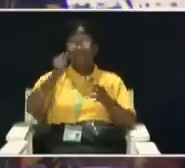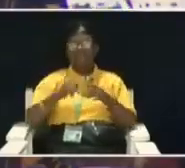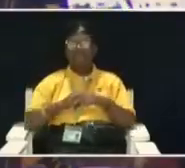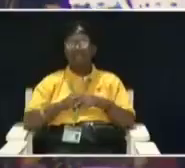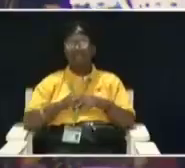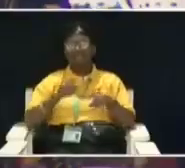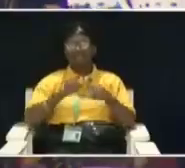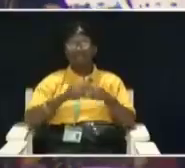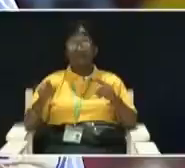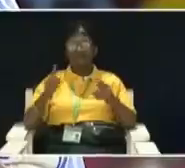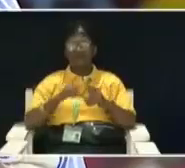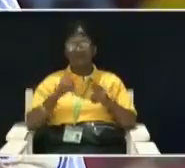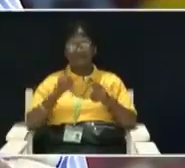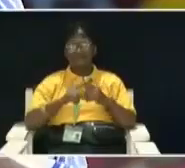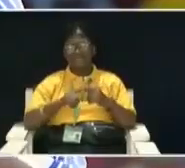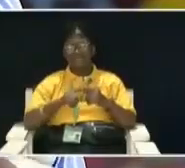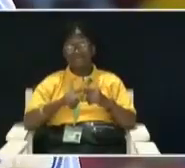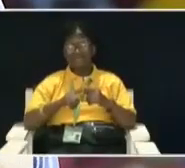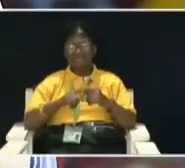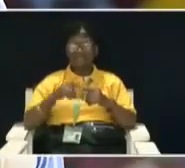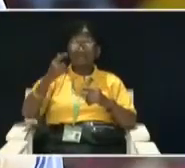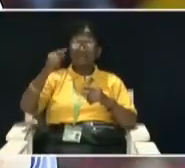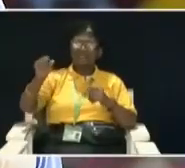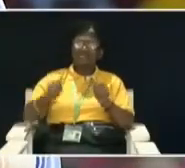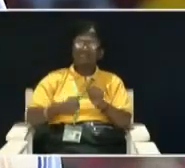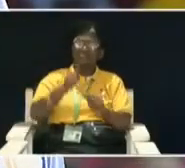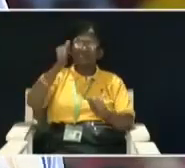But then the most